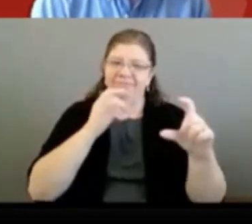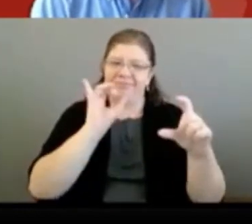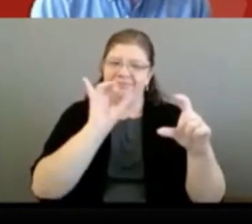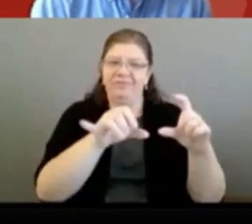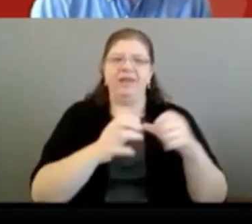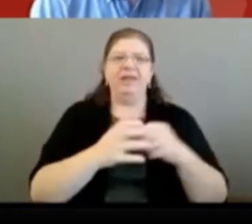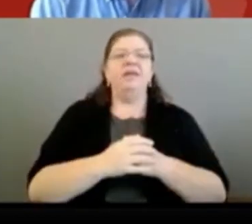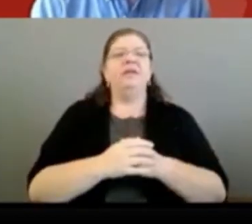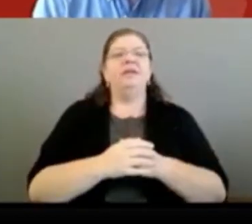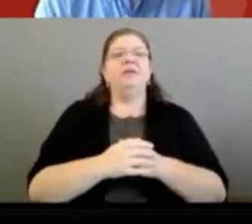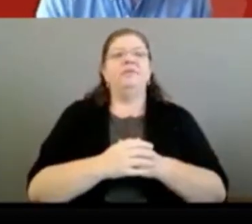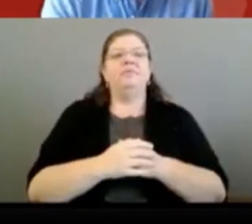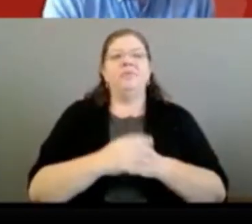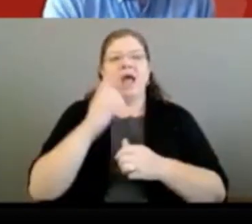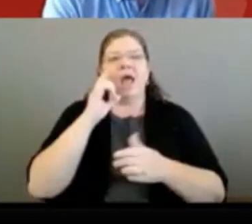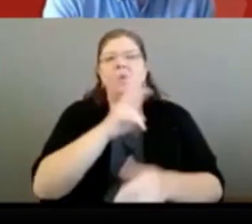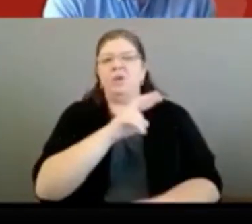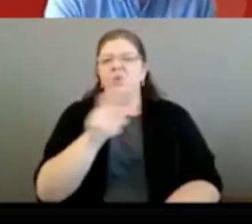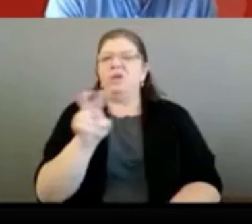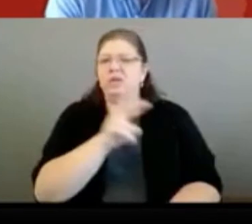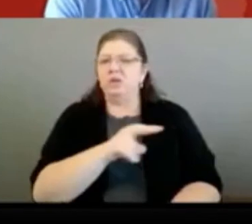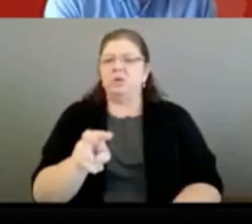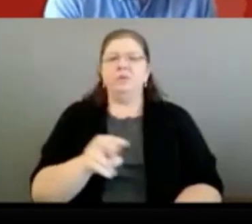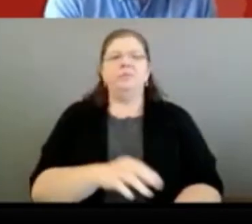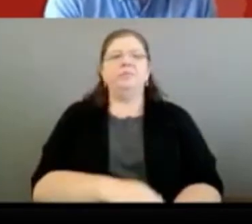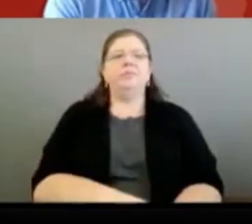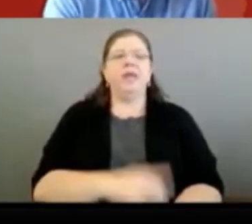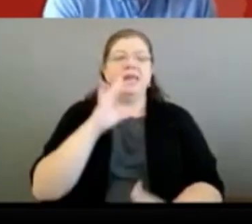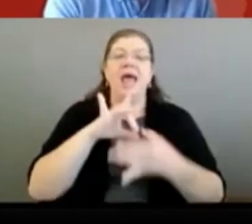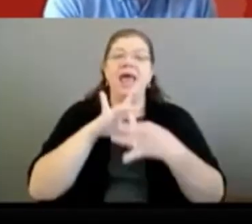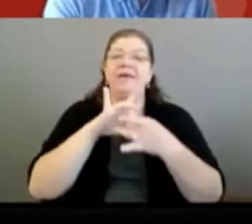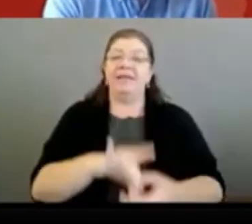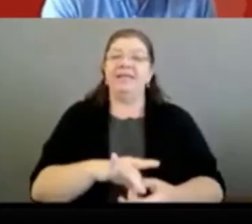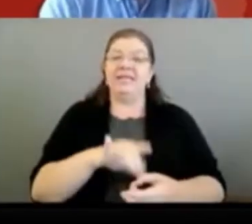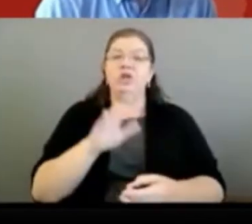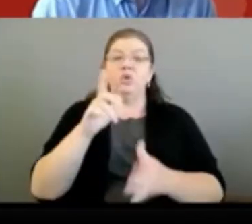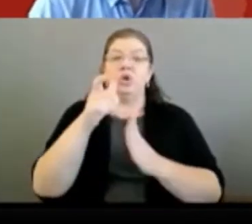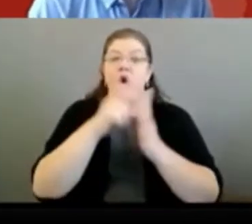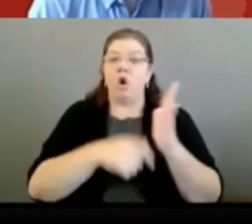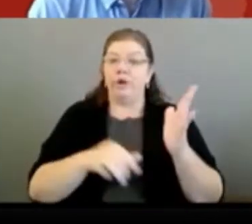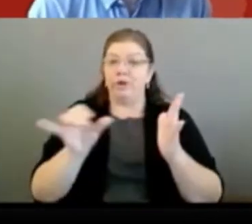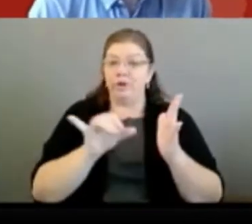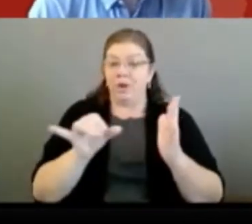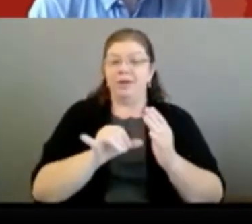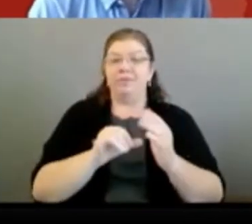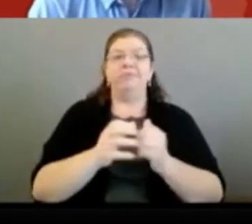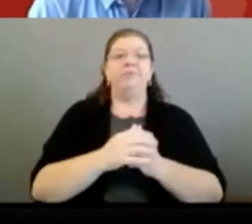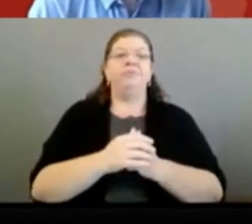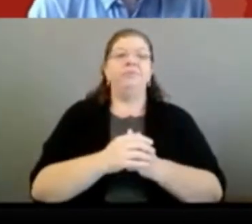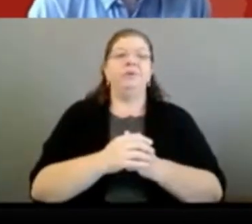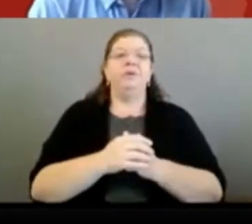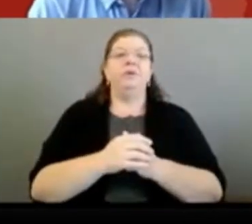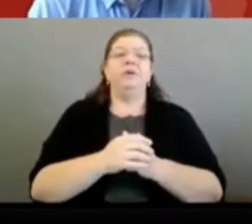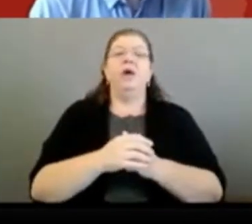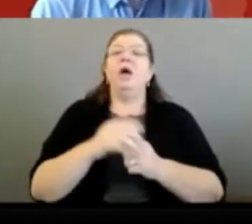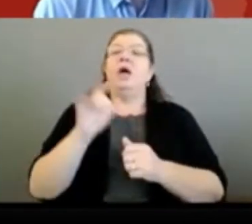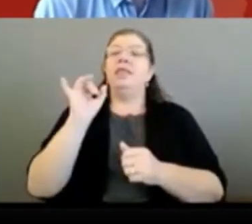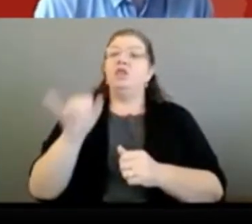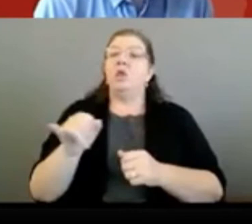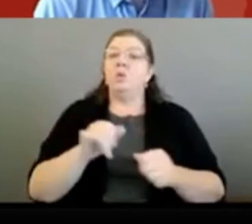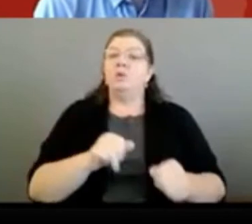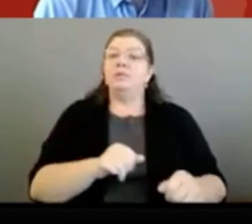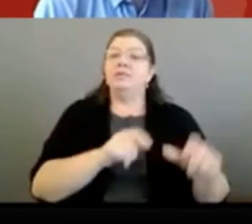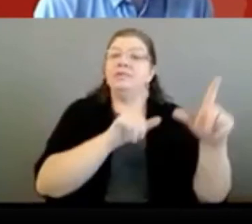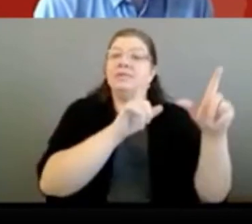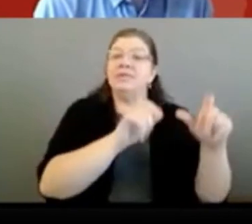So I'll actually go ahead and read it to you, and I've linked to the article there as well. These slides, again, I think some